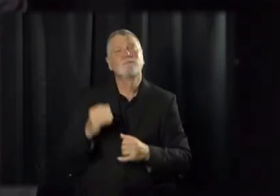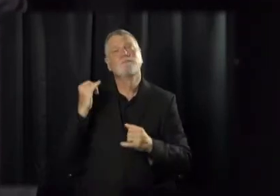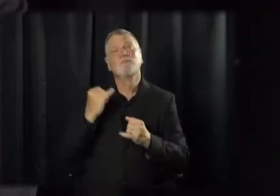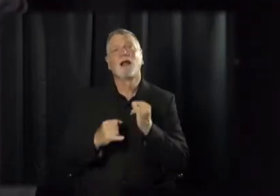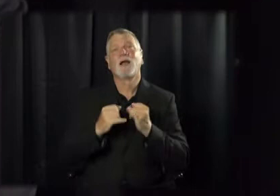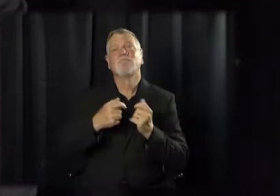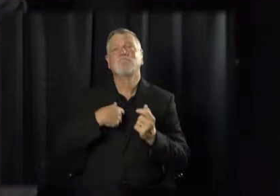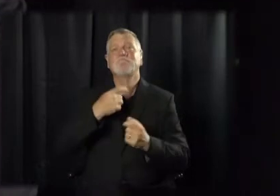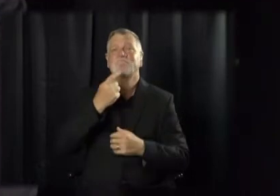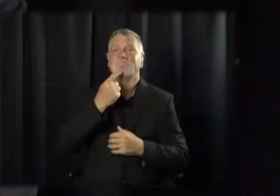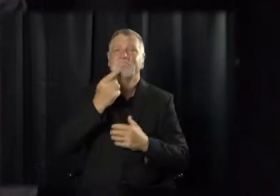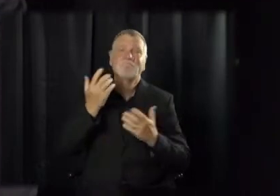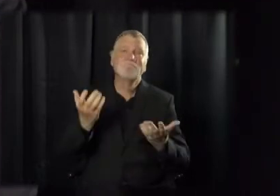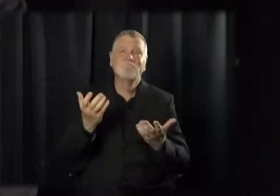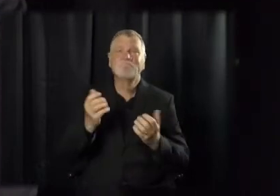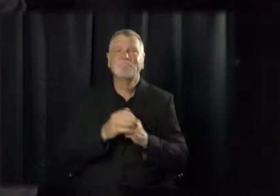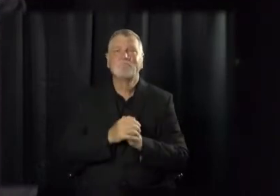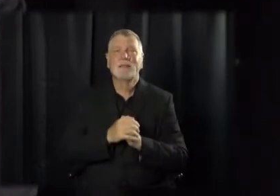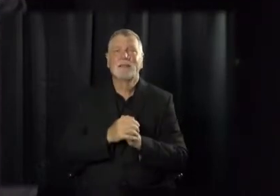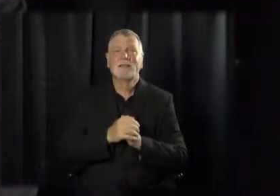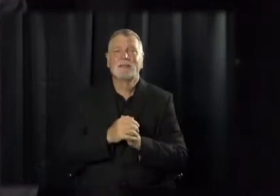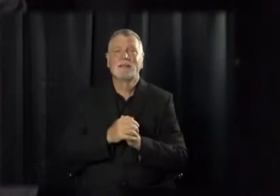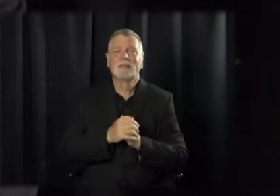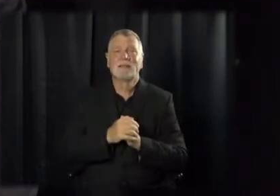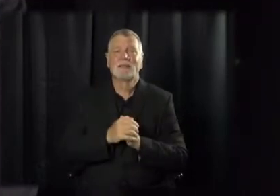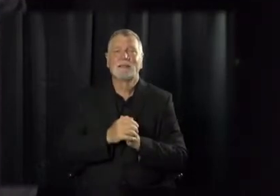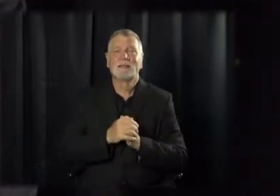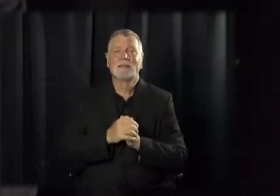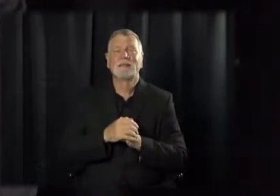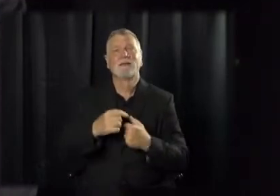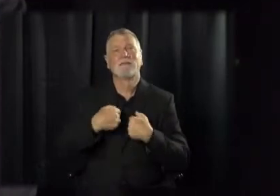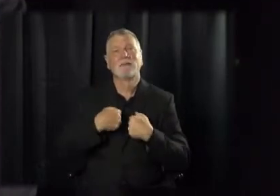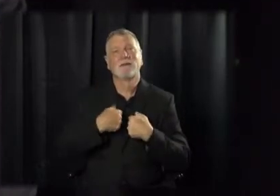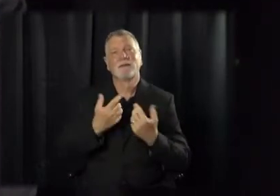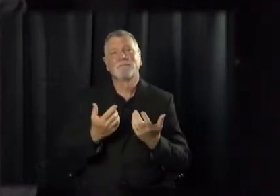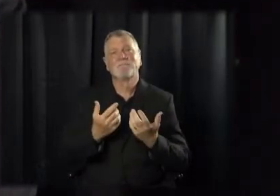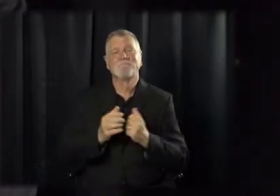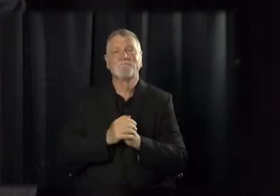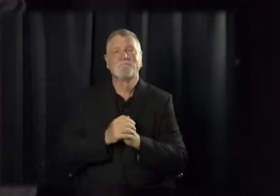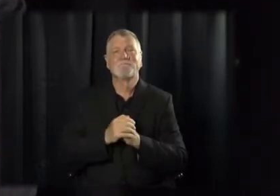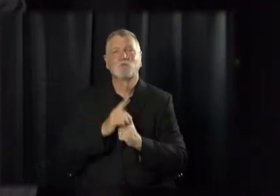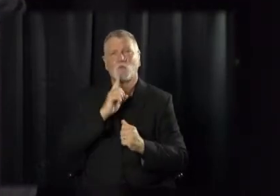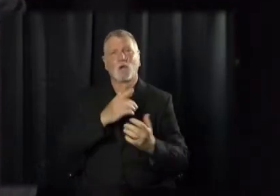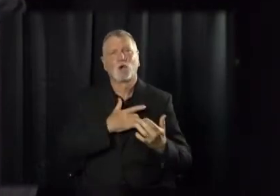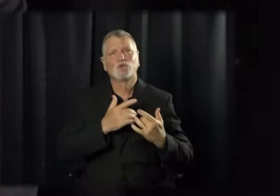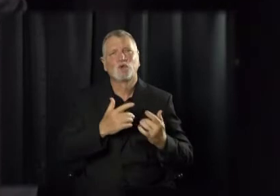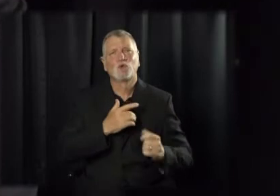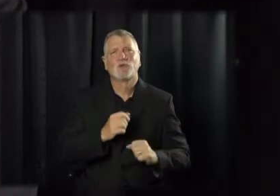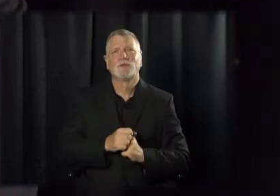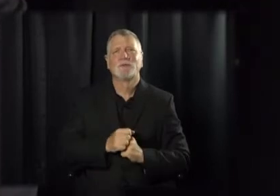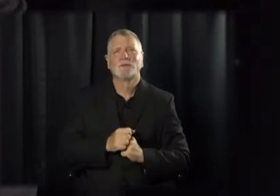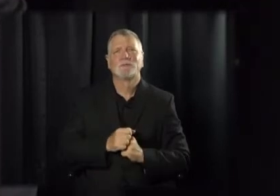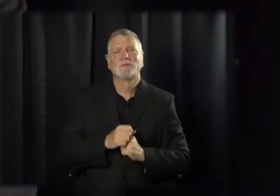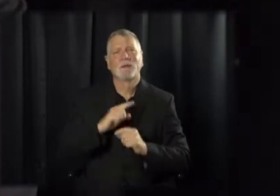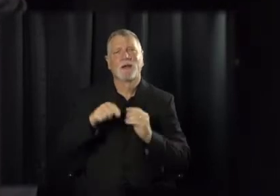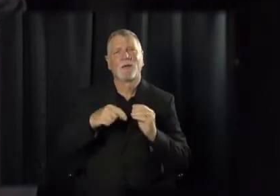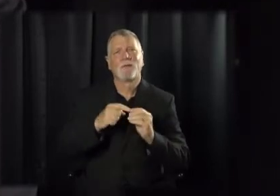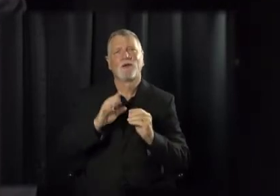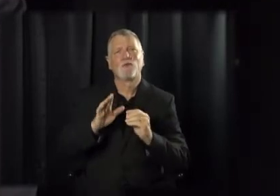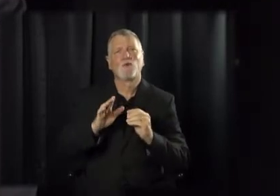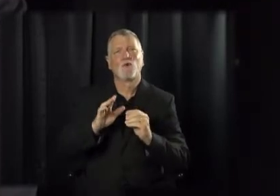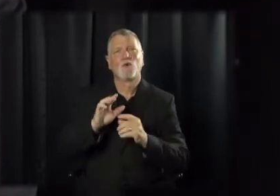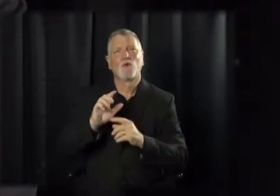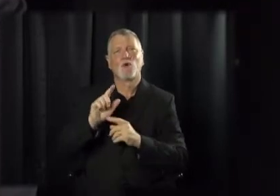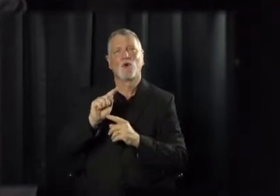Lastly, I'll say that I am concerned about